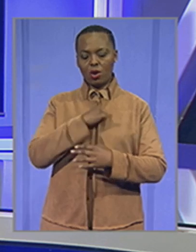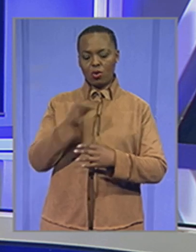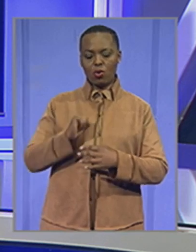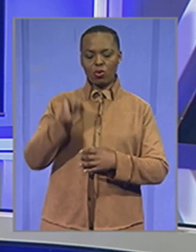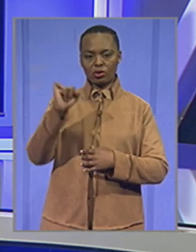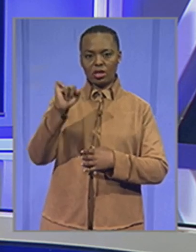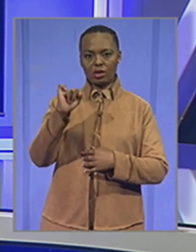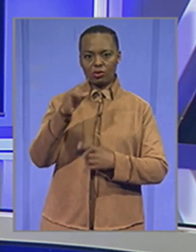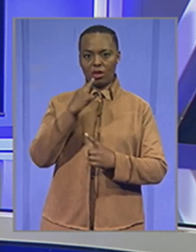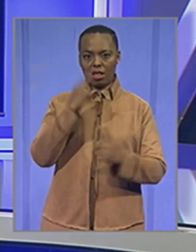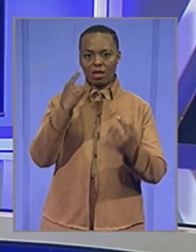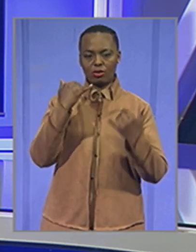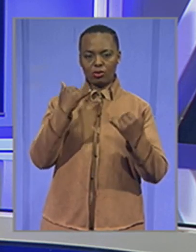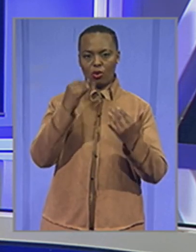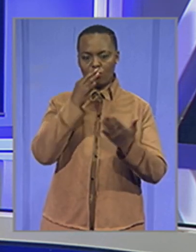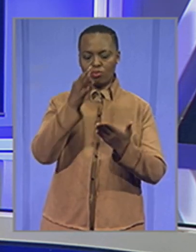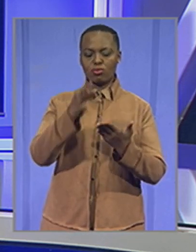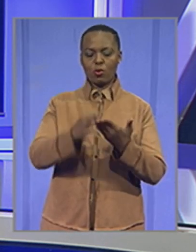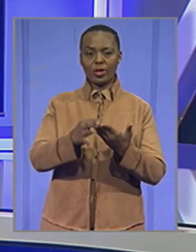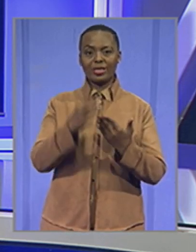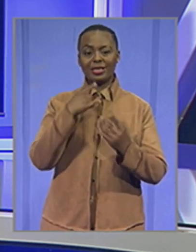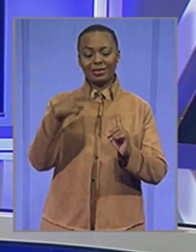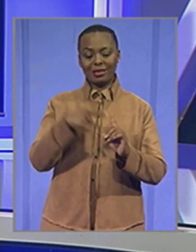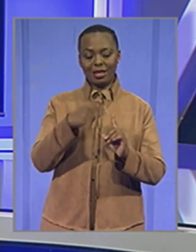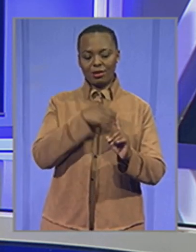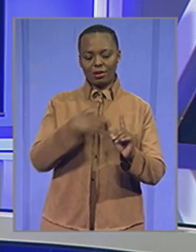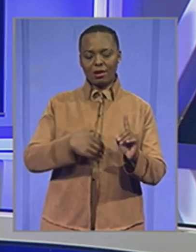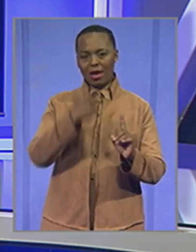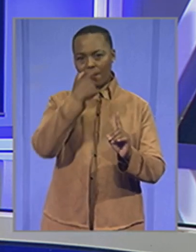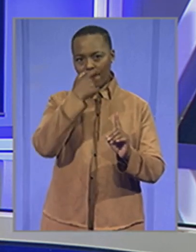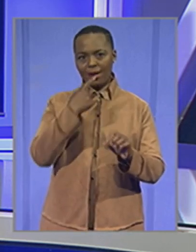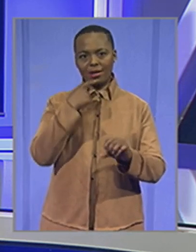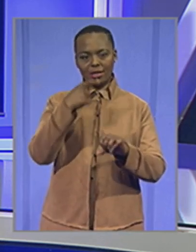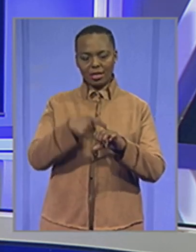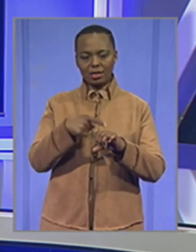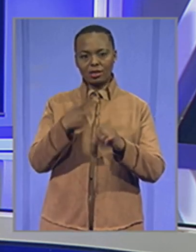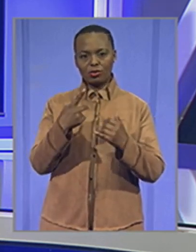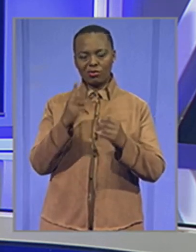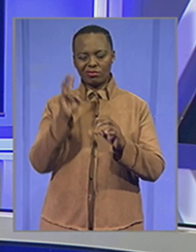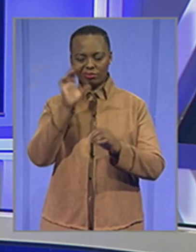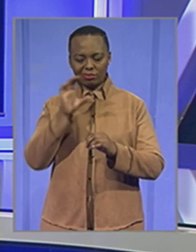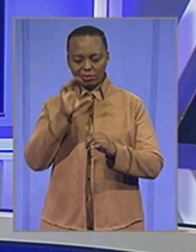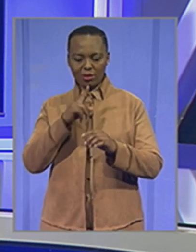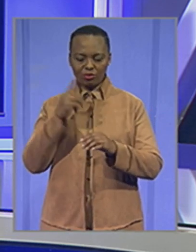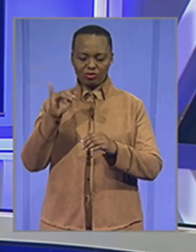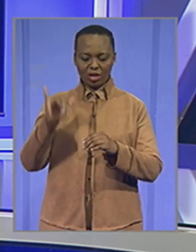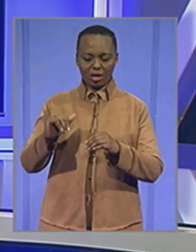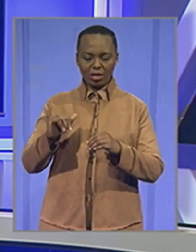Khosatu. Mekgatlho ka bobedi ya re moporesidente Ramaphosa o tshwanetse go tlhotla kabinete ya gagwe ka bonako.